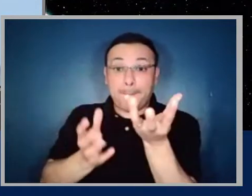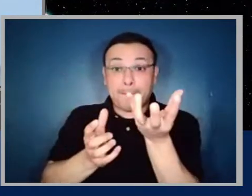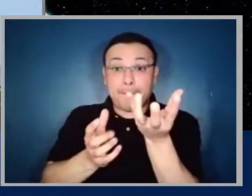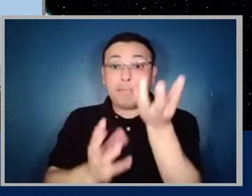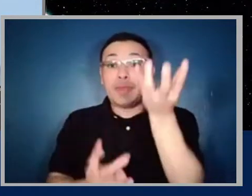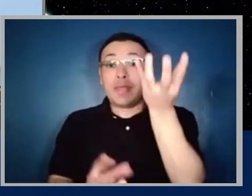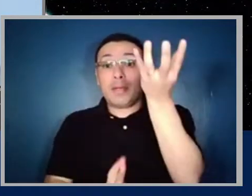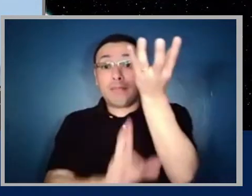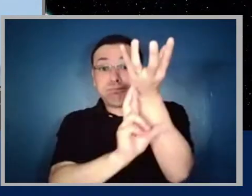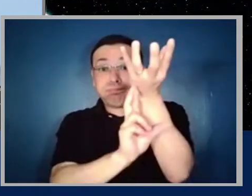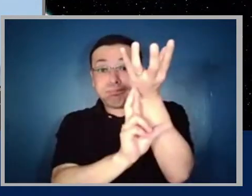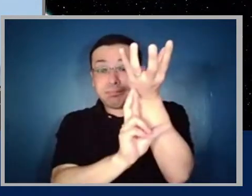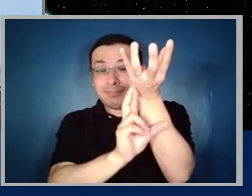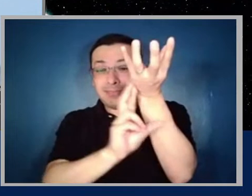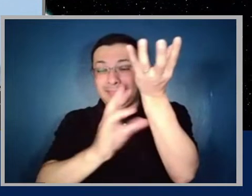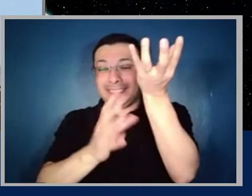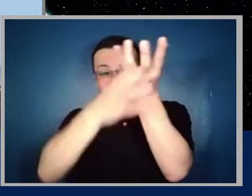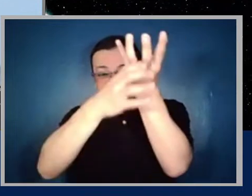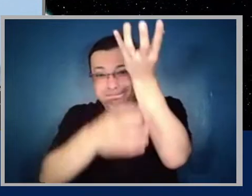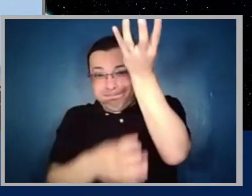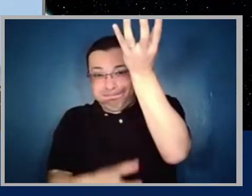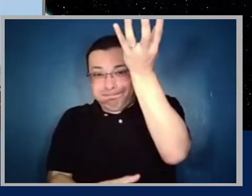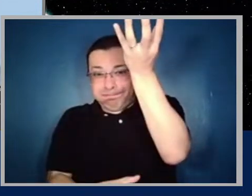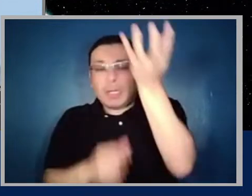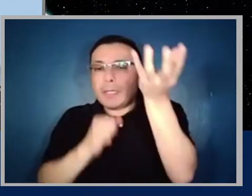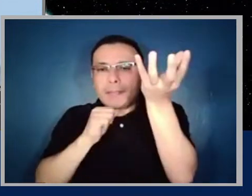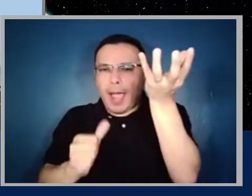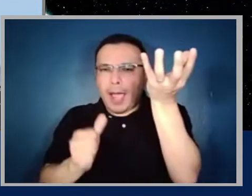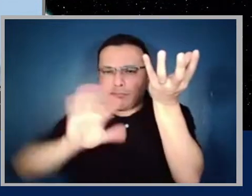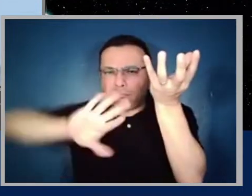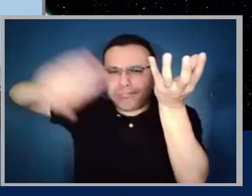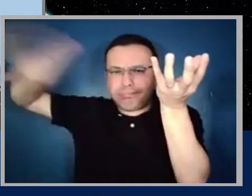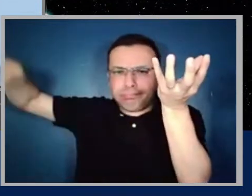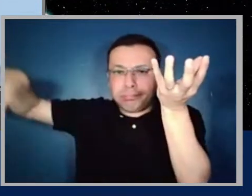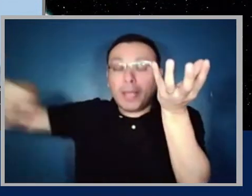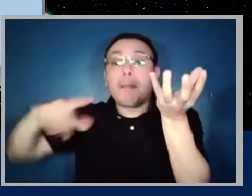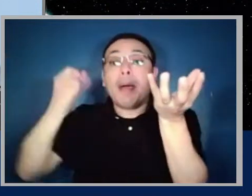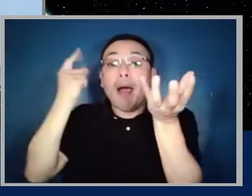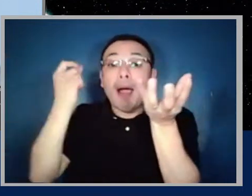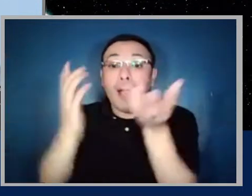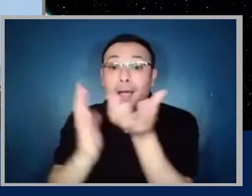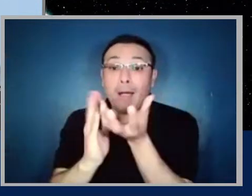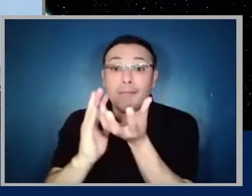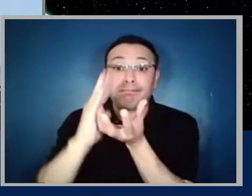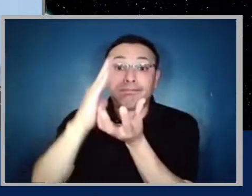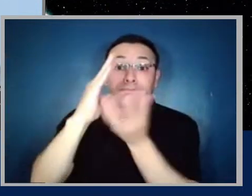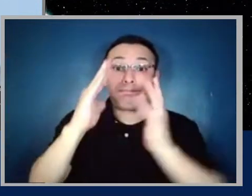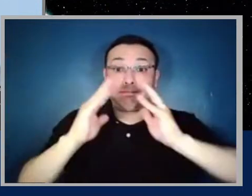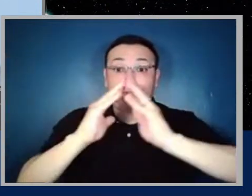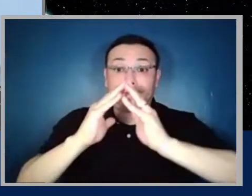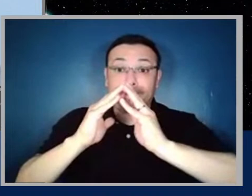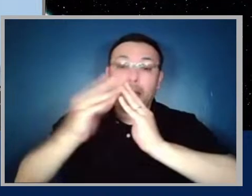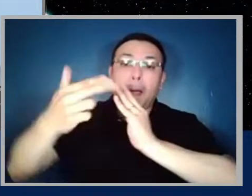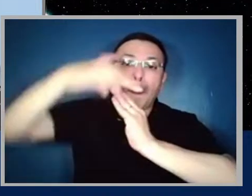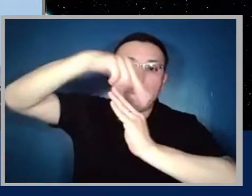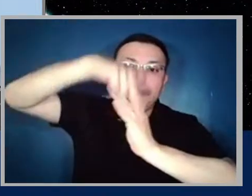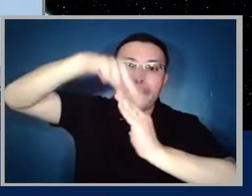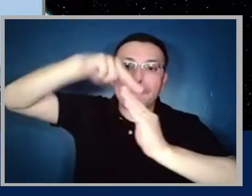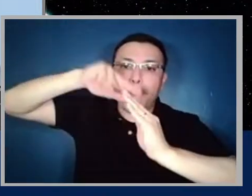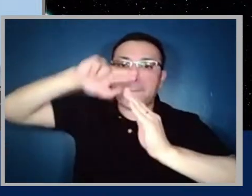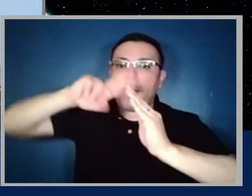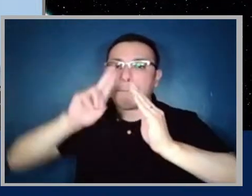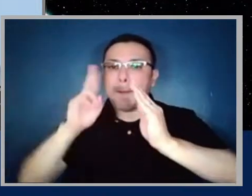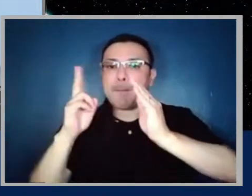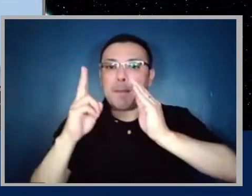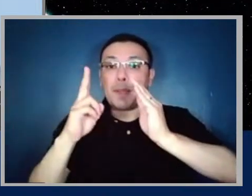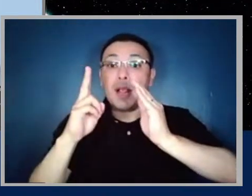little protective covers and stuff on the capsule, like covering up the parachute mortars. I don't know if that's the right term. But that